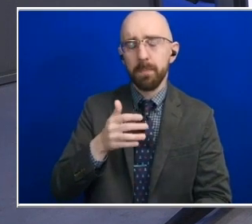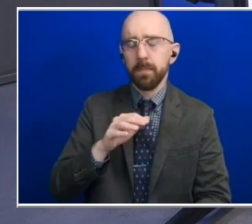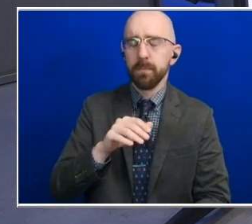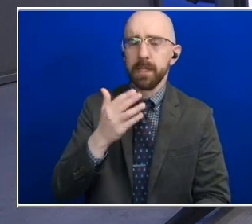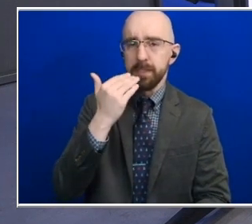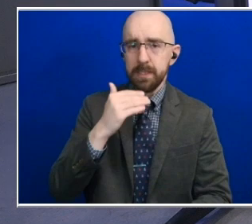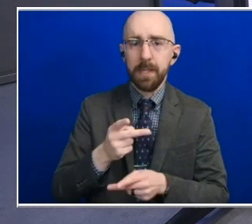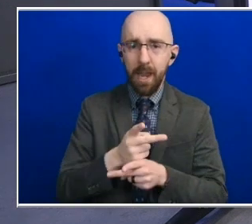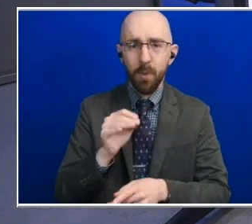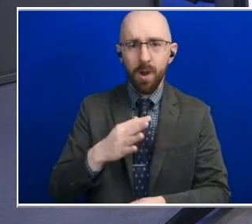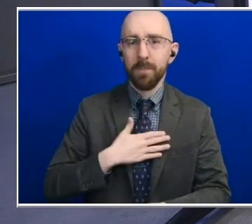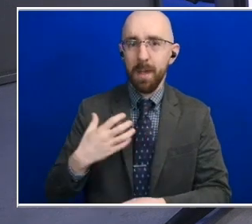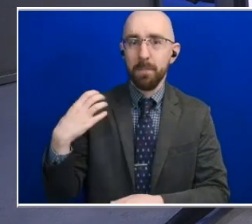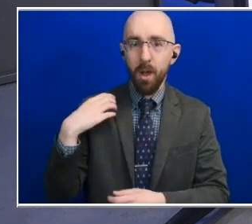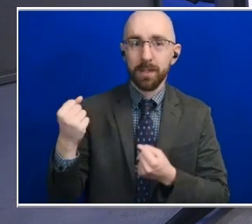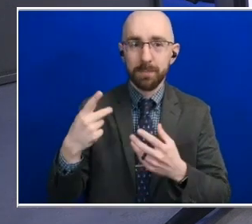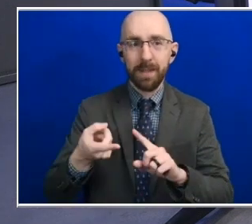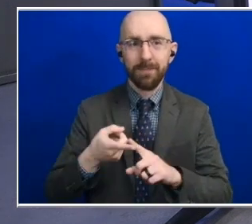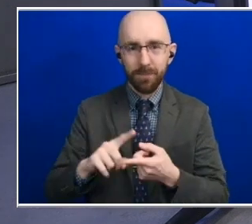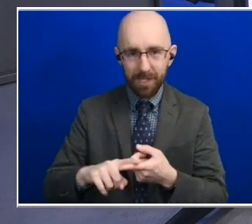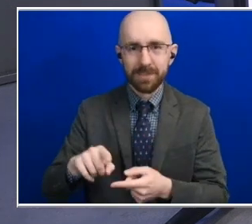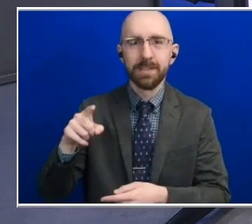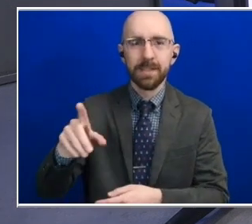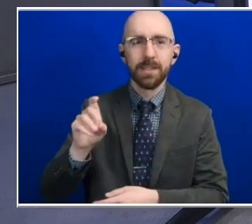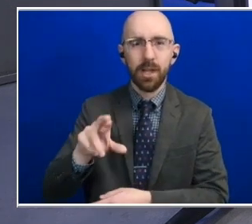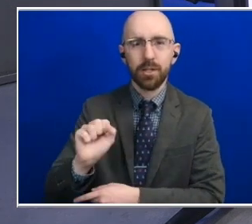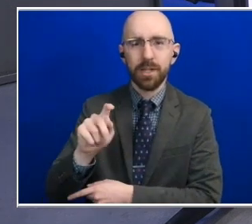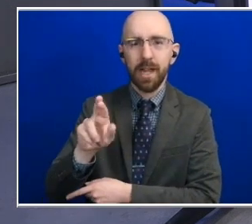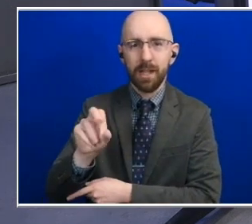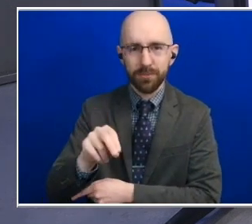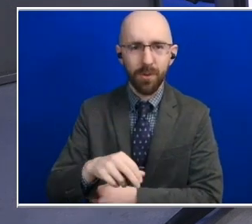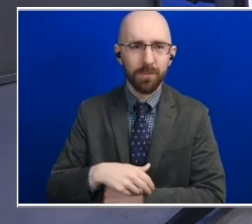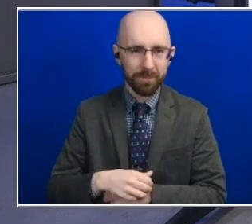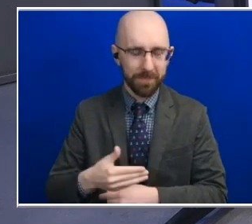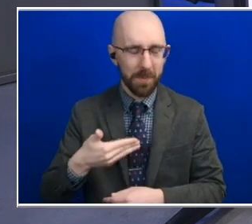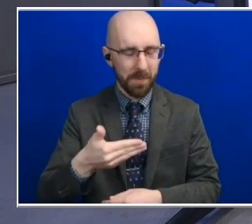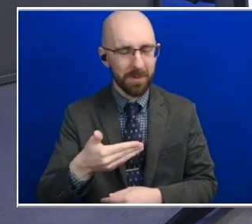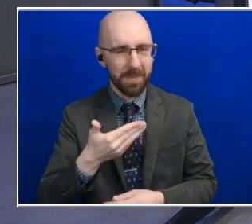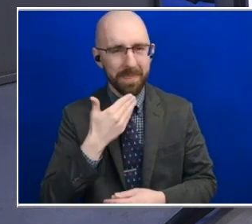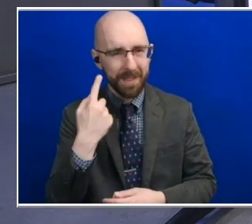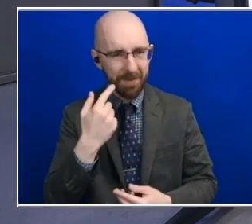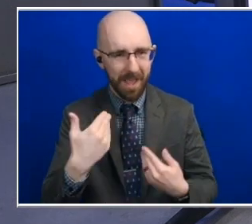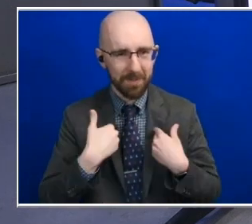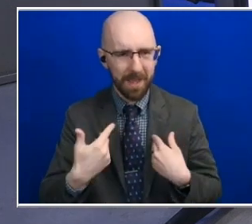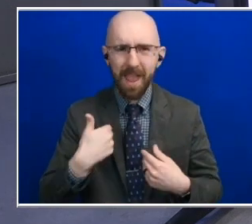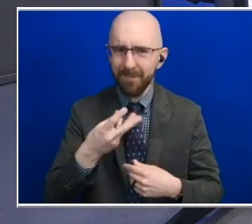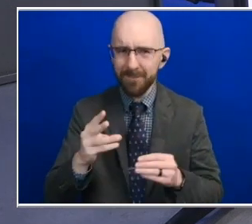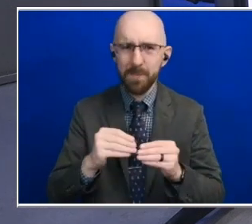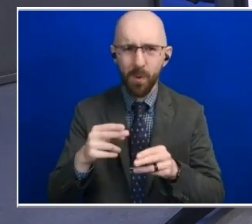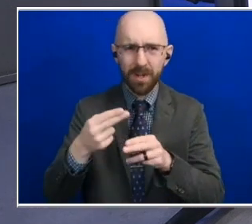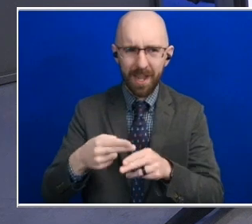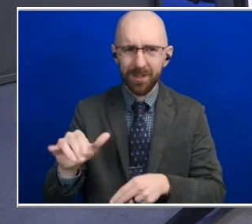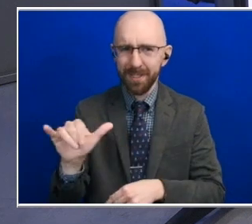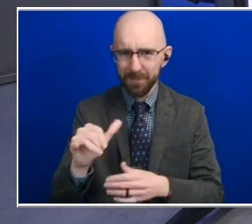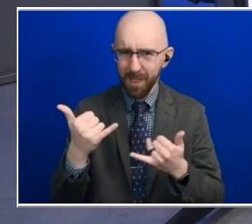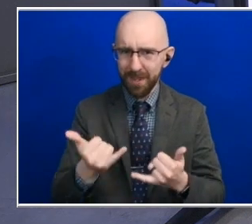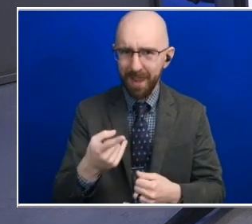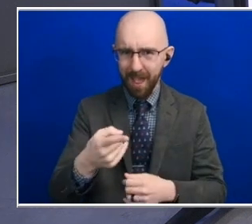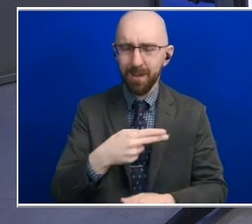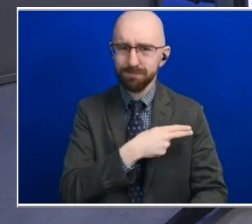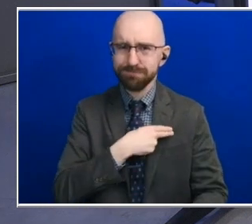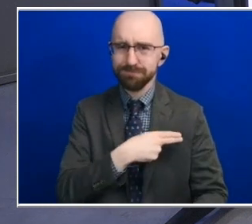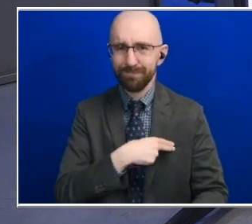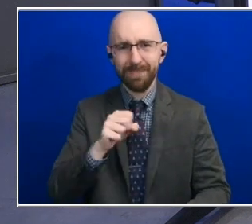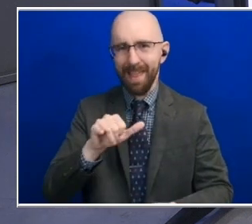friend. Dr. Castro, my sir, welcome back. Thank you, Dr. Stites. Always a pleasure. You got a few more titles as well now. Yeah, that's a little troublesome,